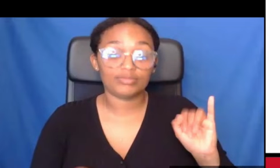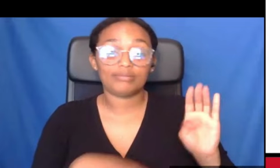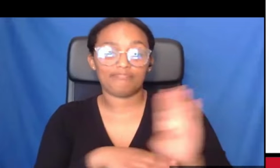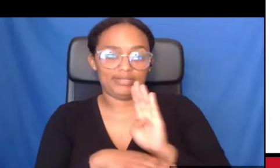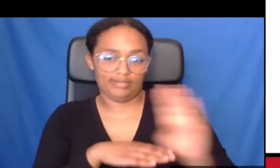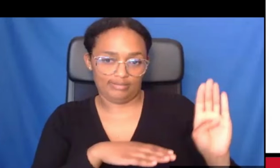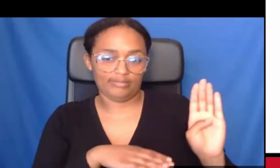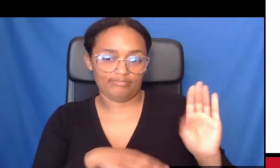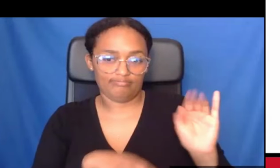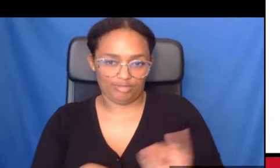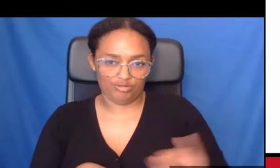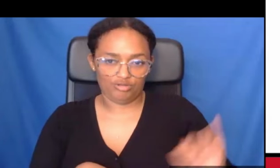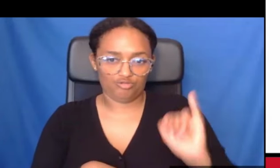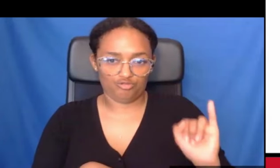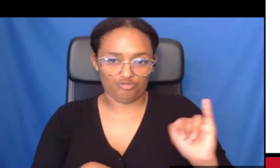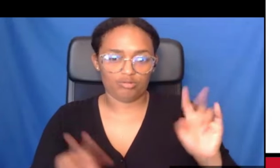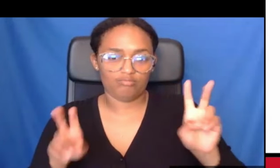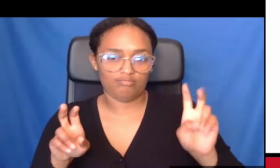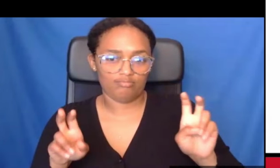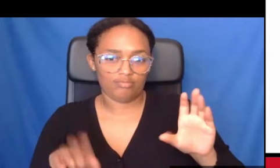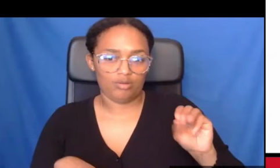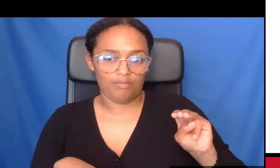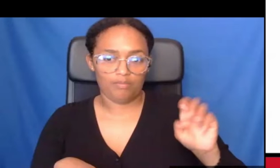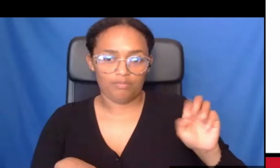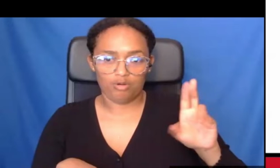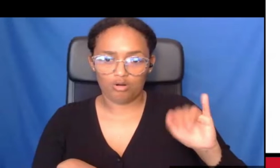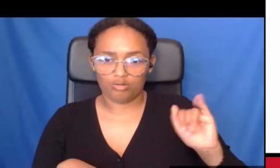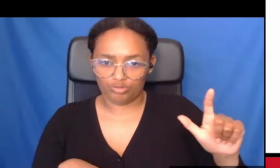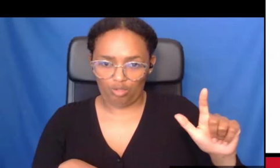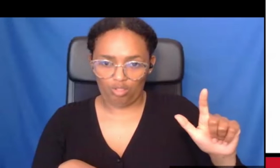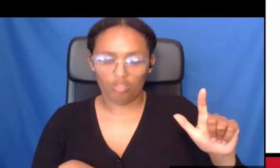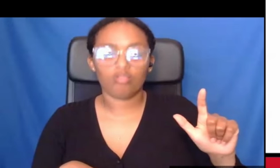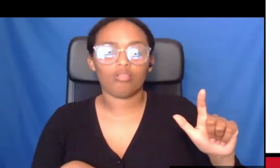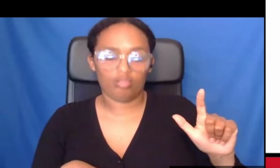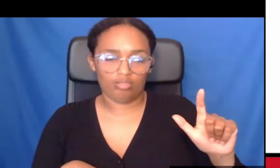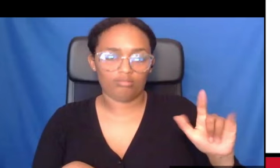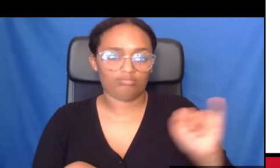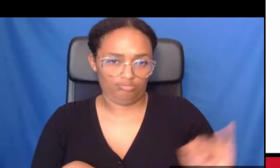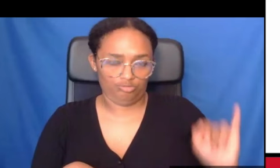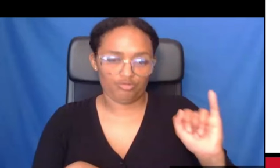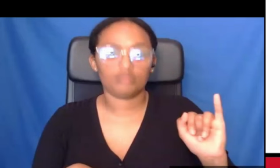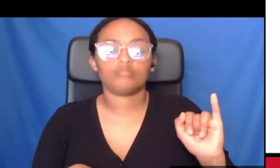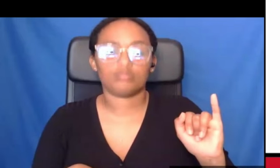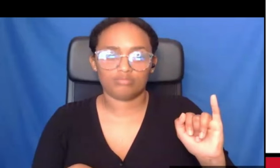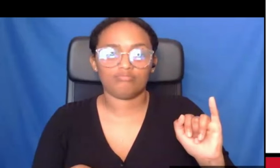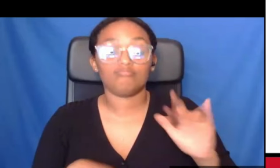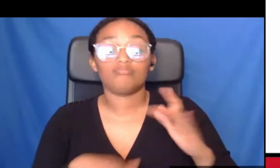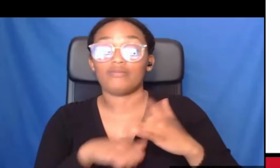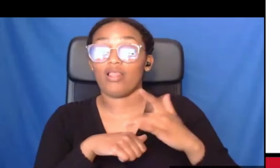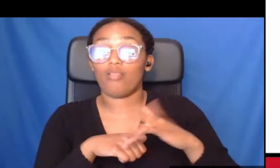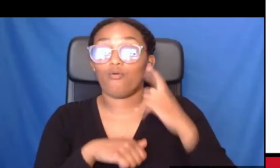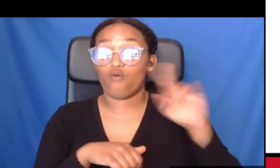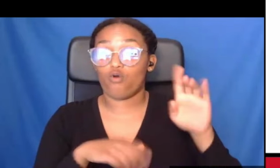insurance. Many kinds of insurance is available to businesses, as you know.